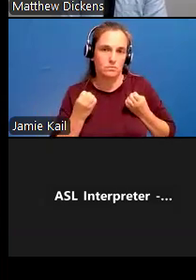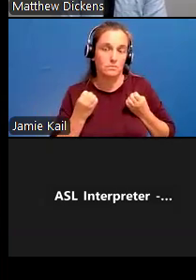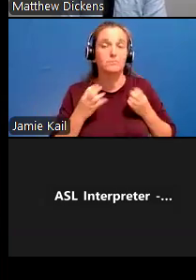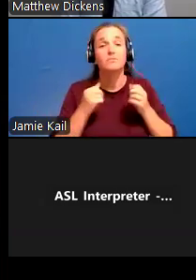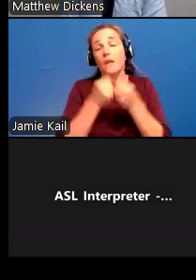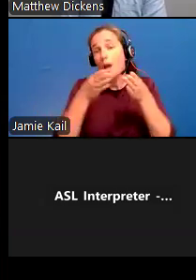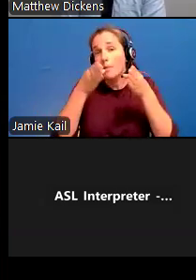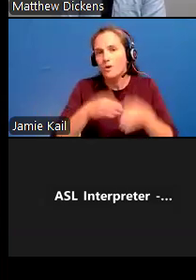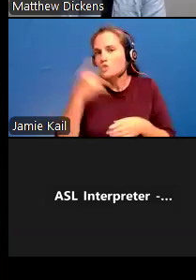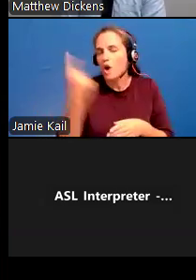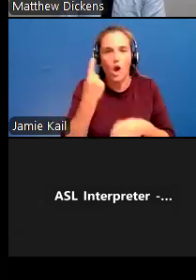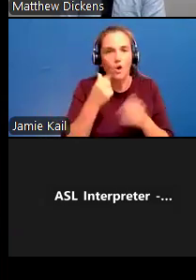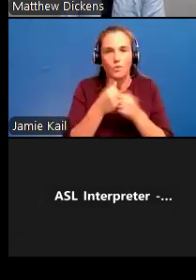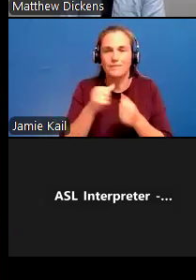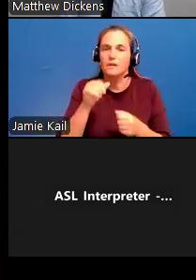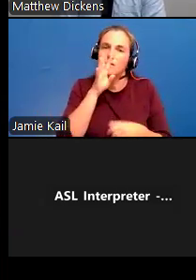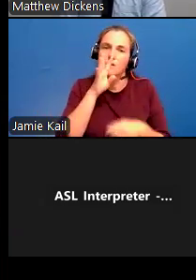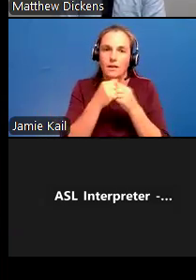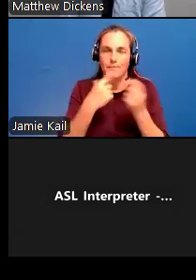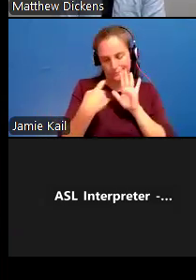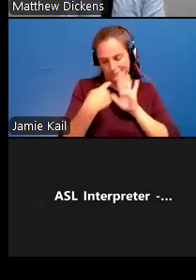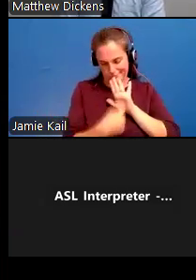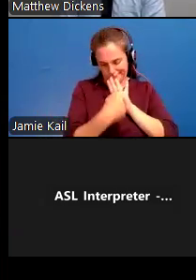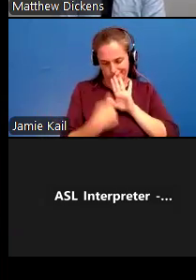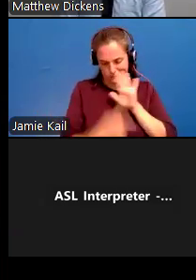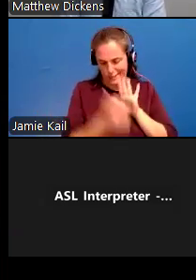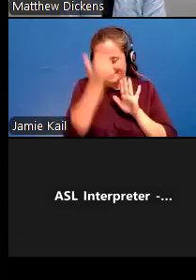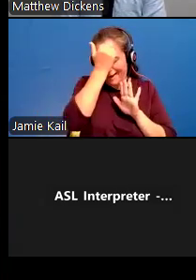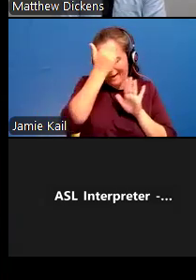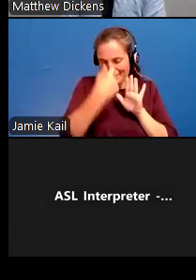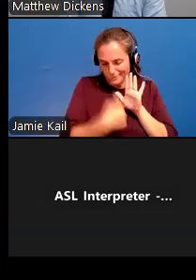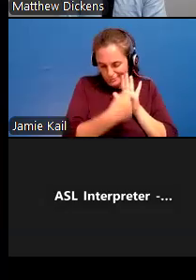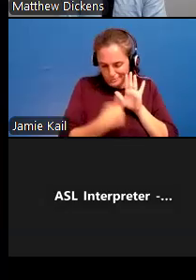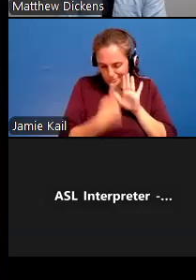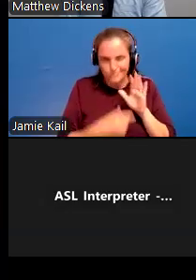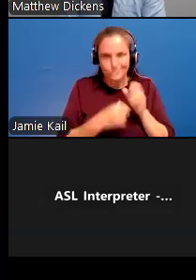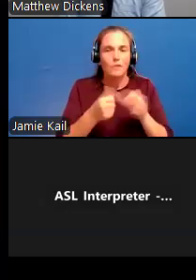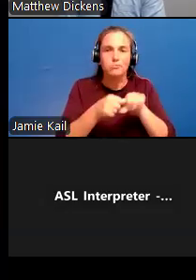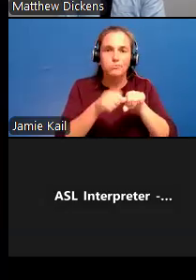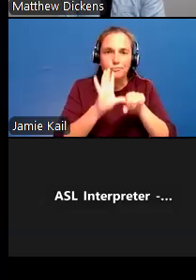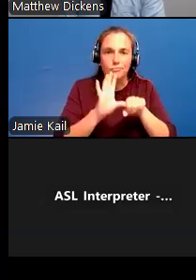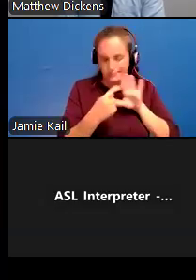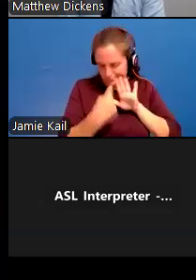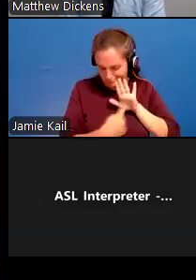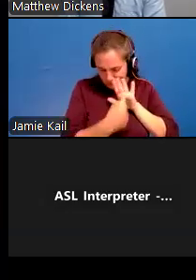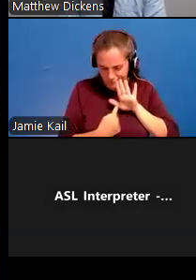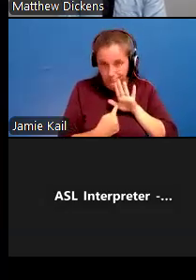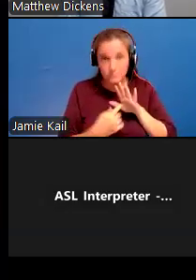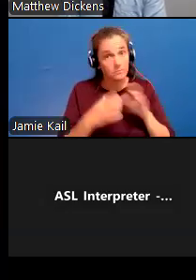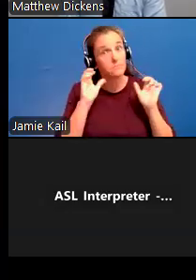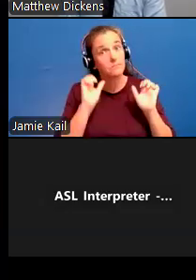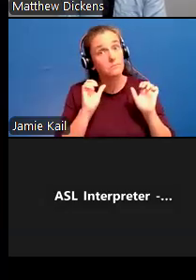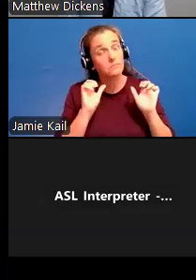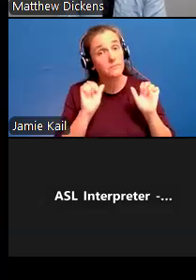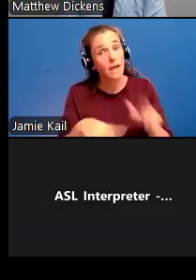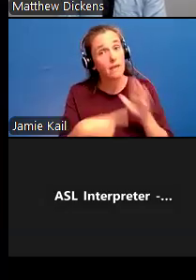individual that's always talking about how dumb they are or incapable they are, it could indicate that somebody's telling them